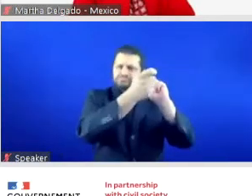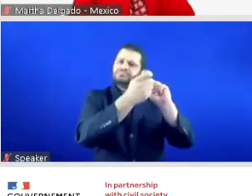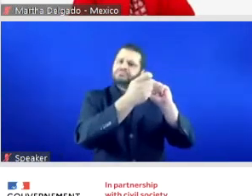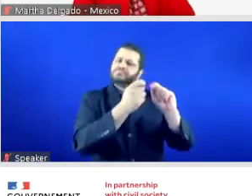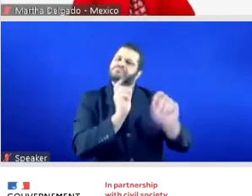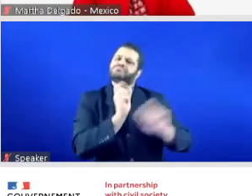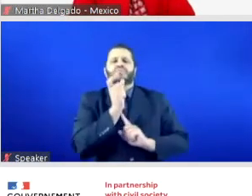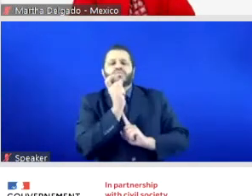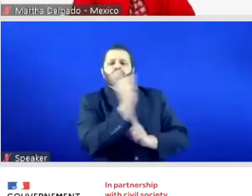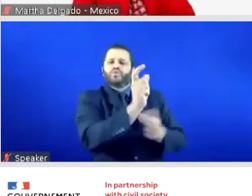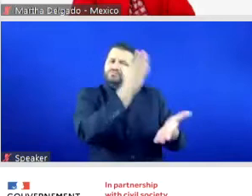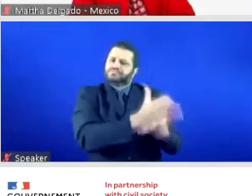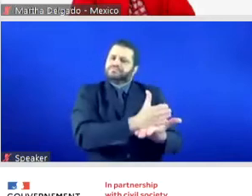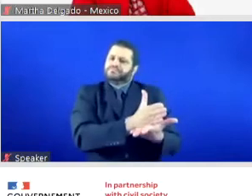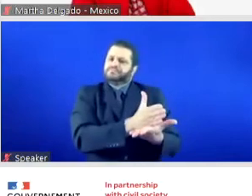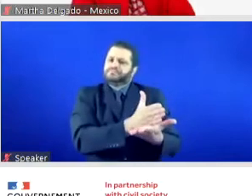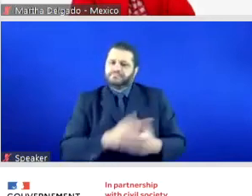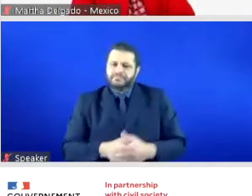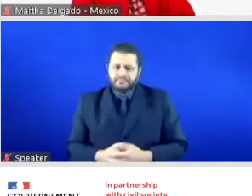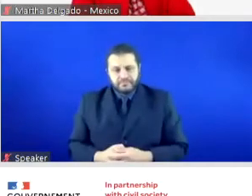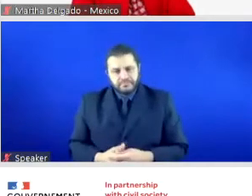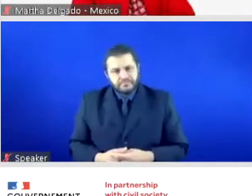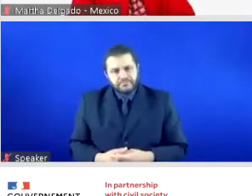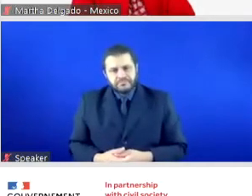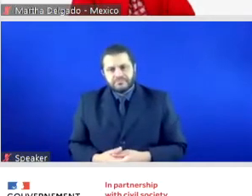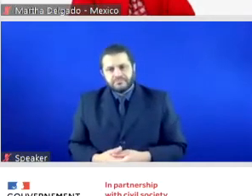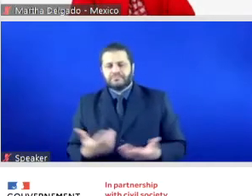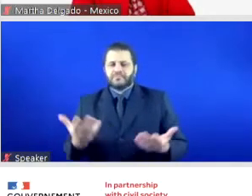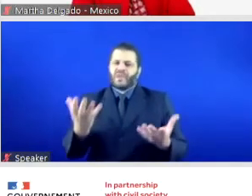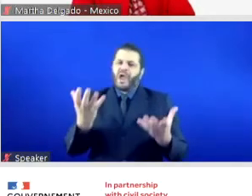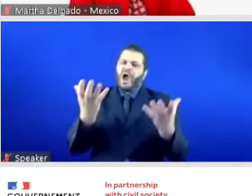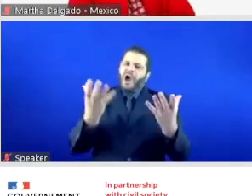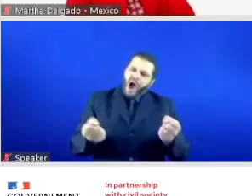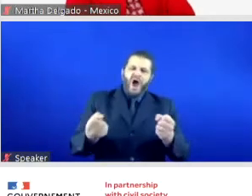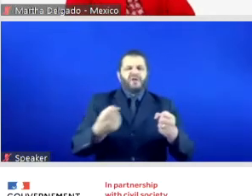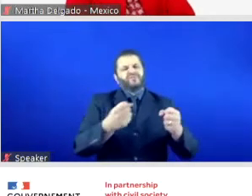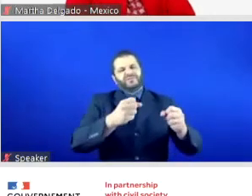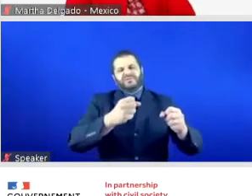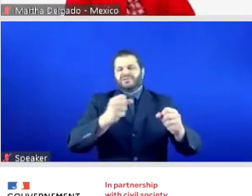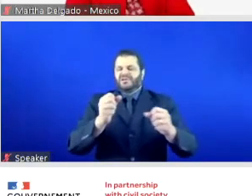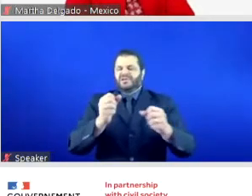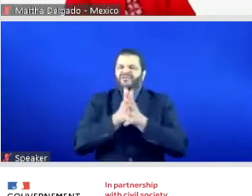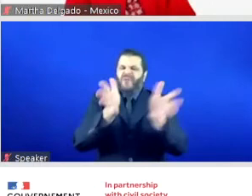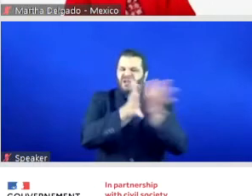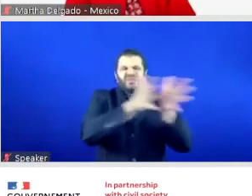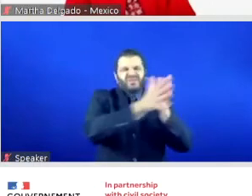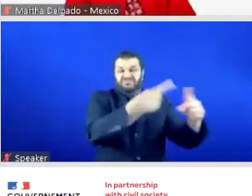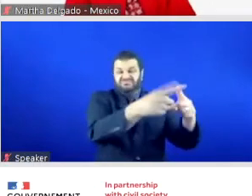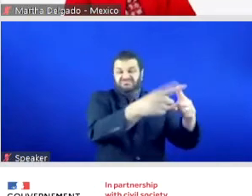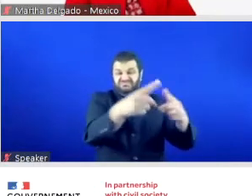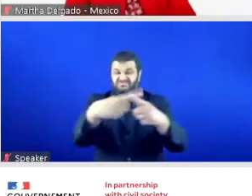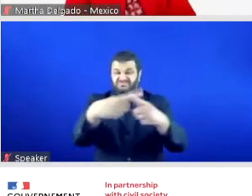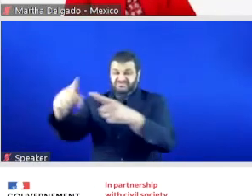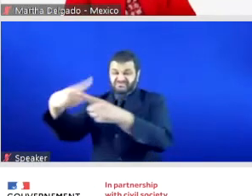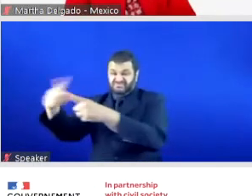of ideas are being put out, you know, businesses, government saying, we're going to do this by 2030, but you're not